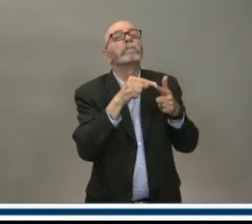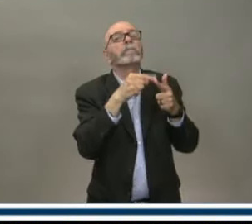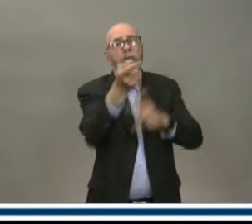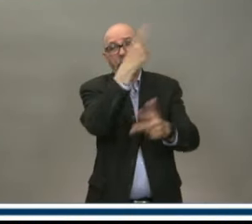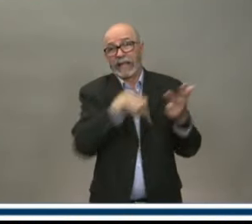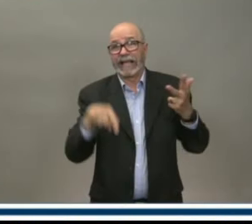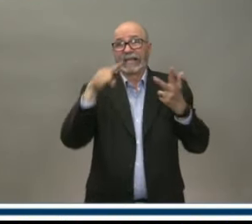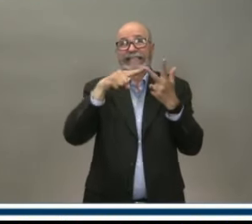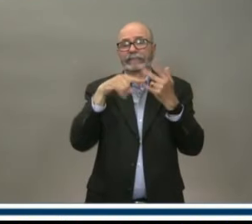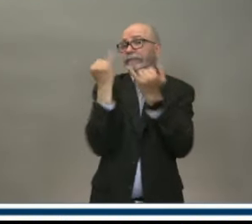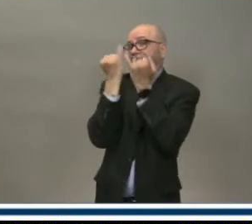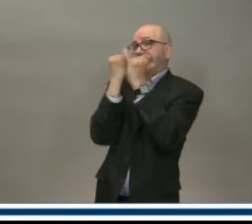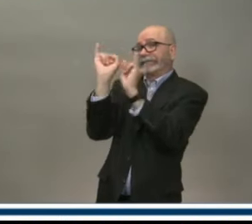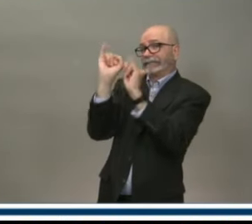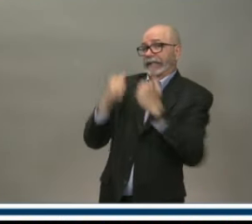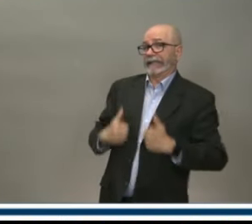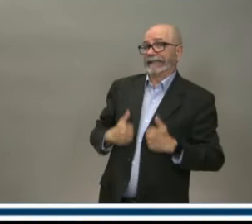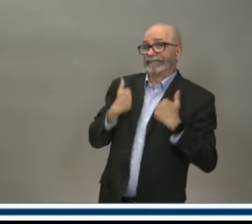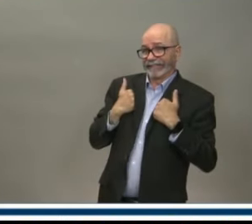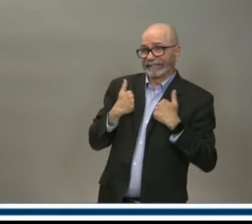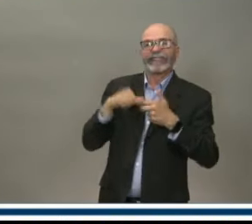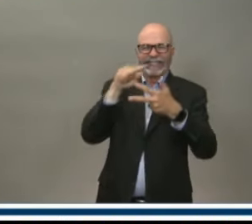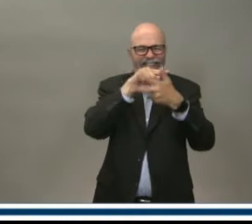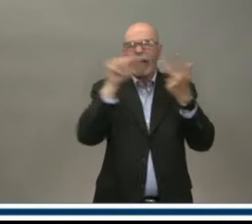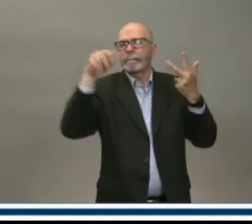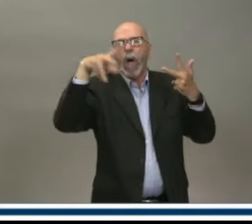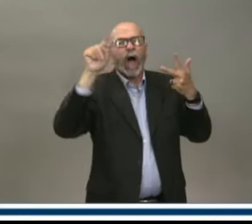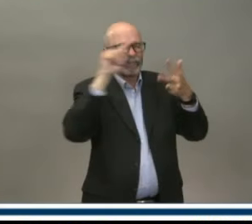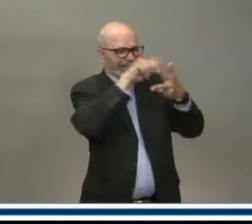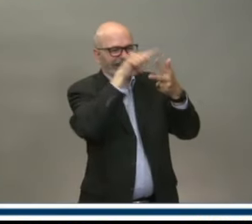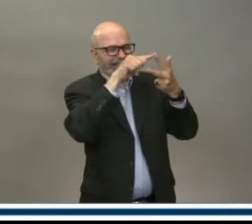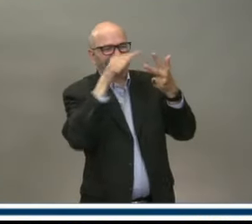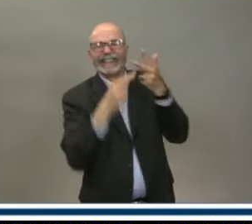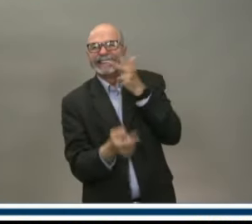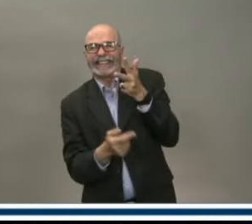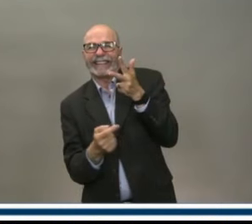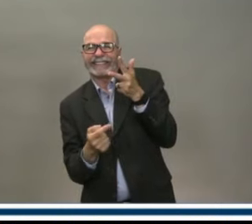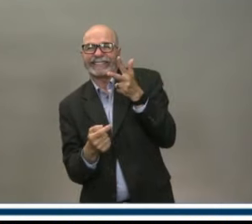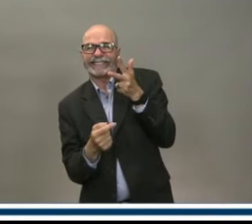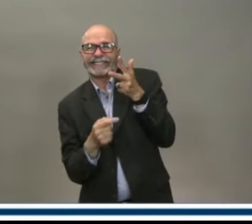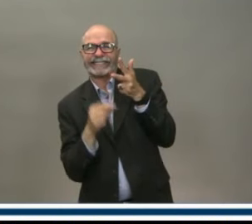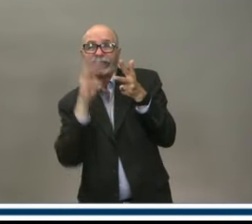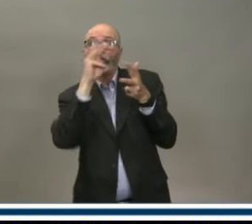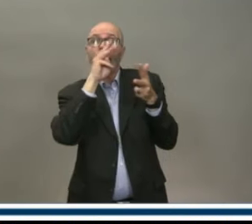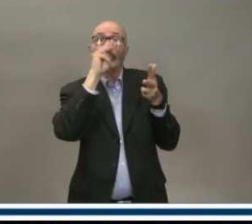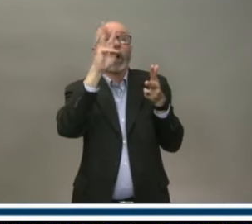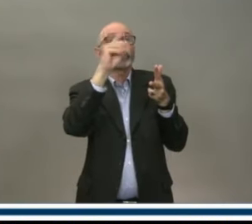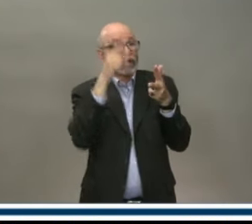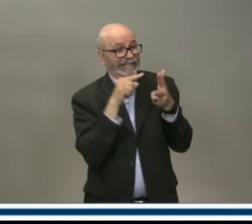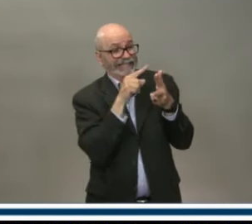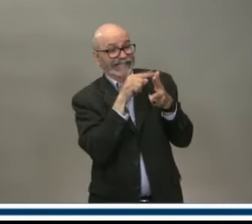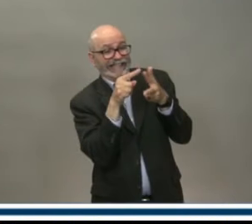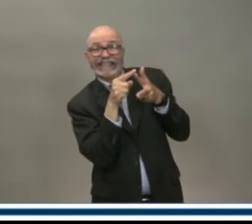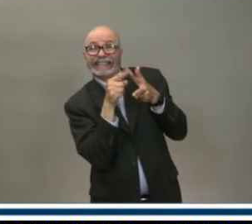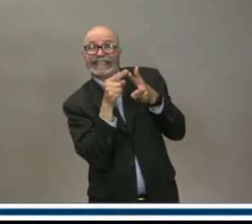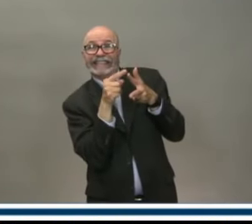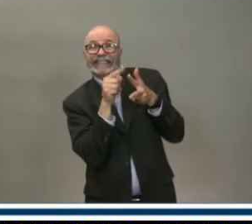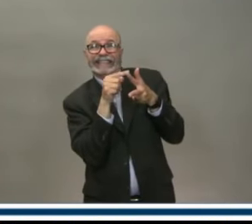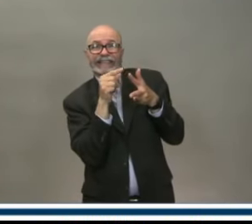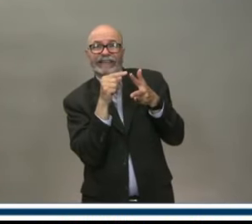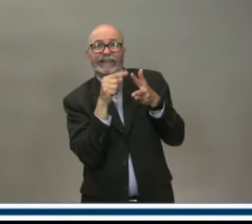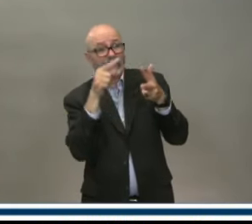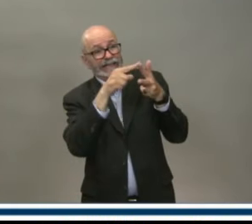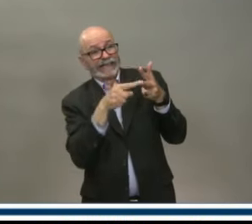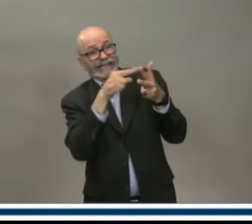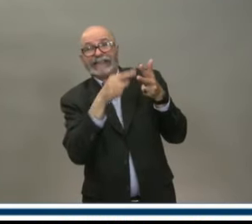I've been assured by Northwood that the people who are on assisted living and independent living, they are separated